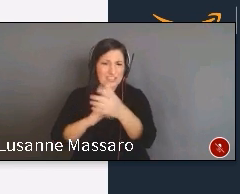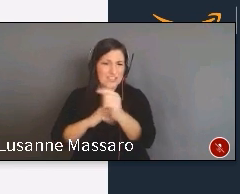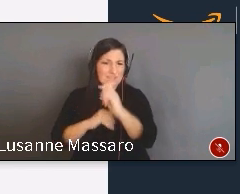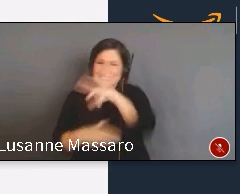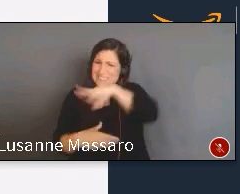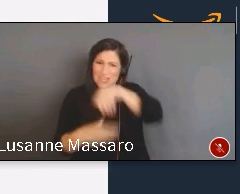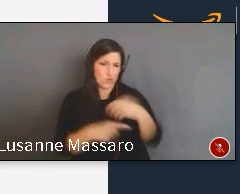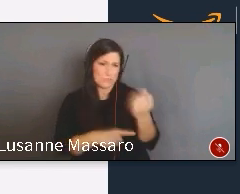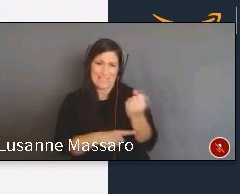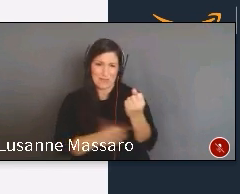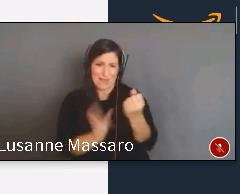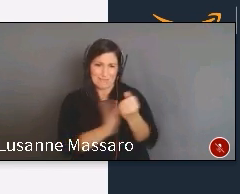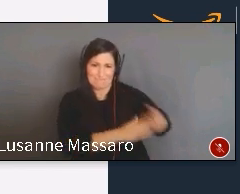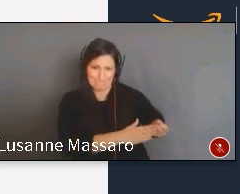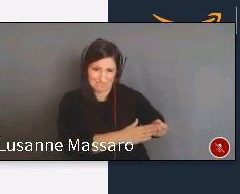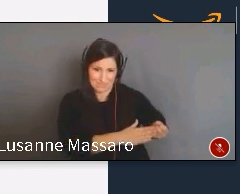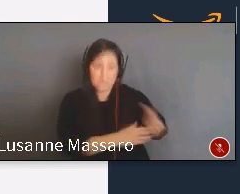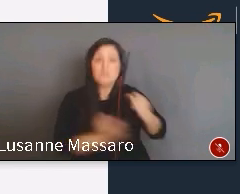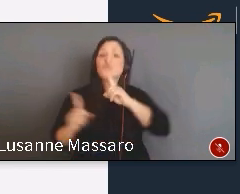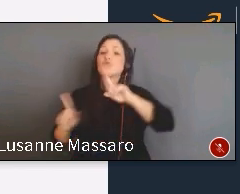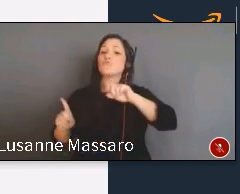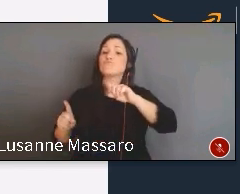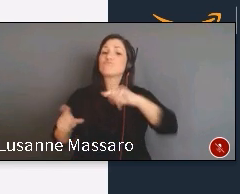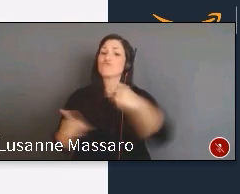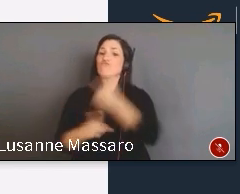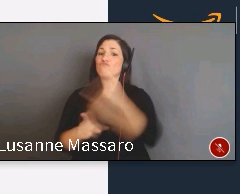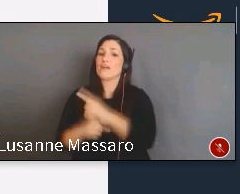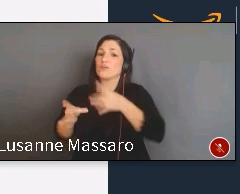that are in attendance.